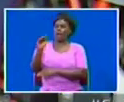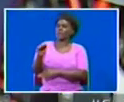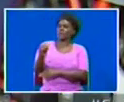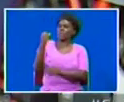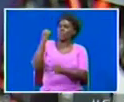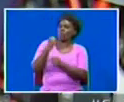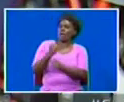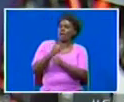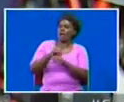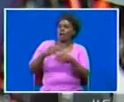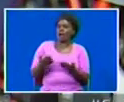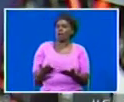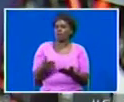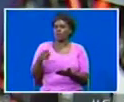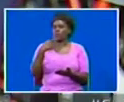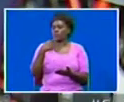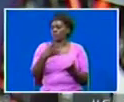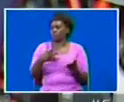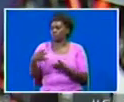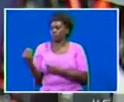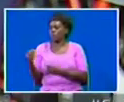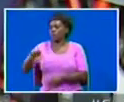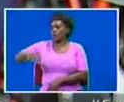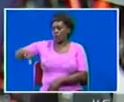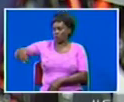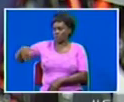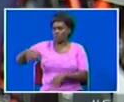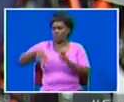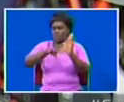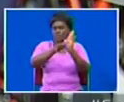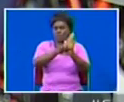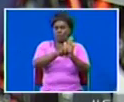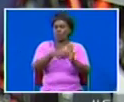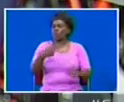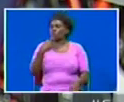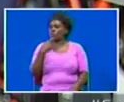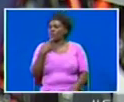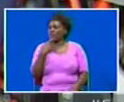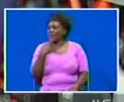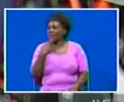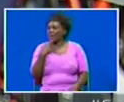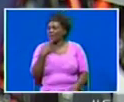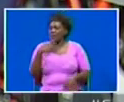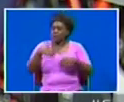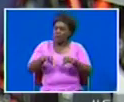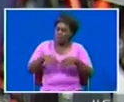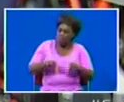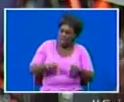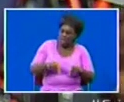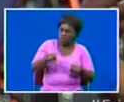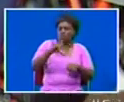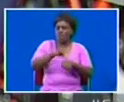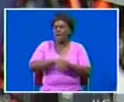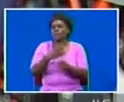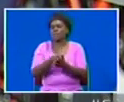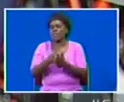this work? So you know, you say you've gone to a county like Turkana. How does it work? You ride there. How does it? Do you